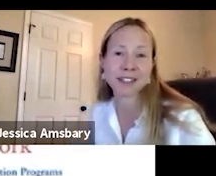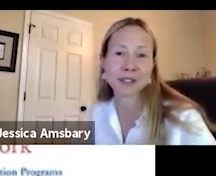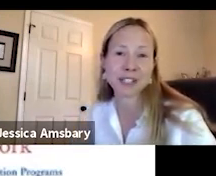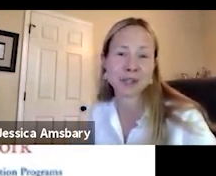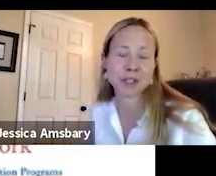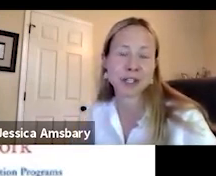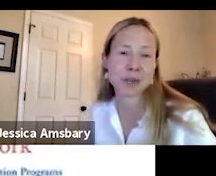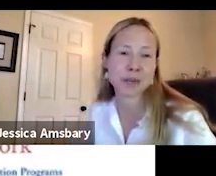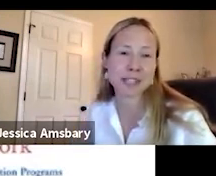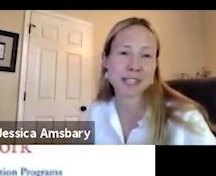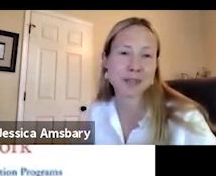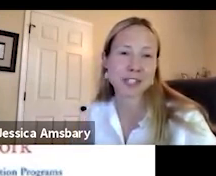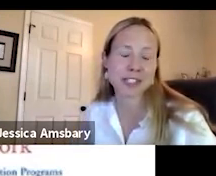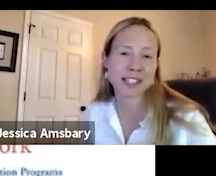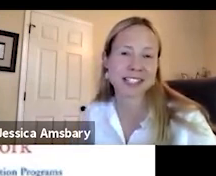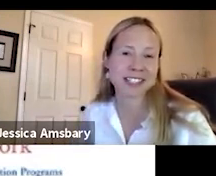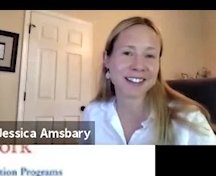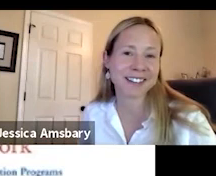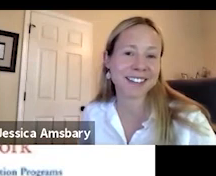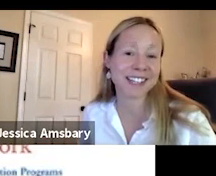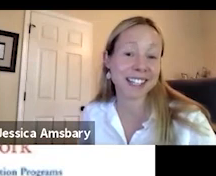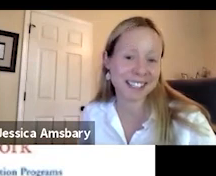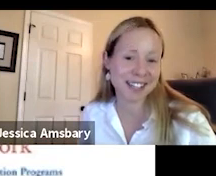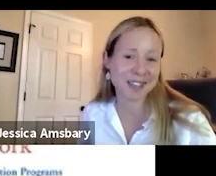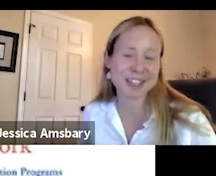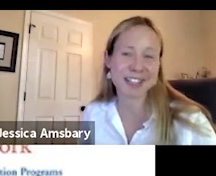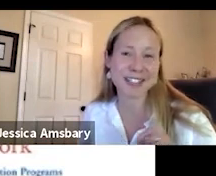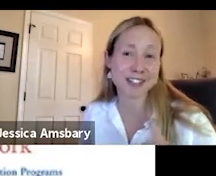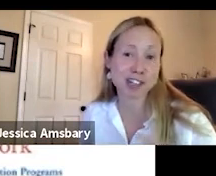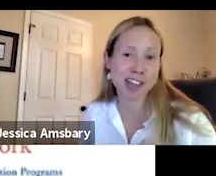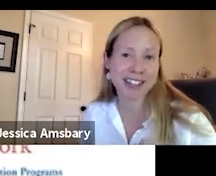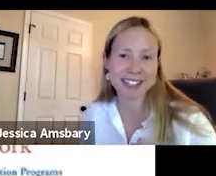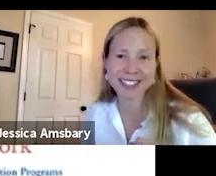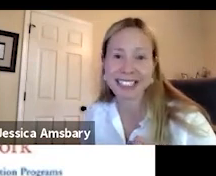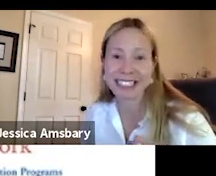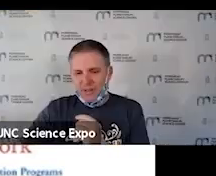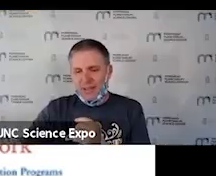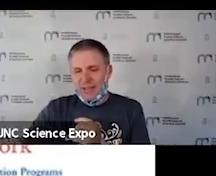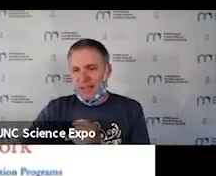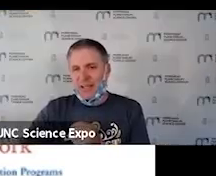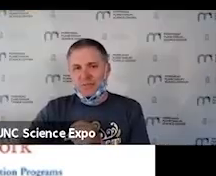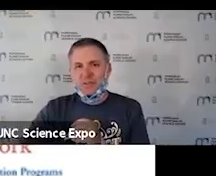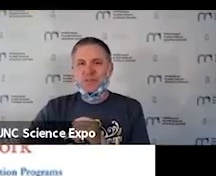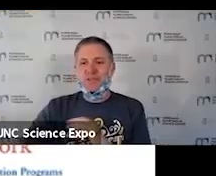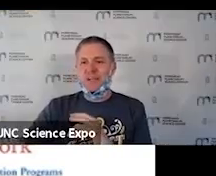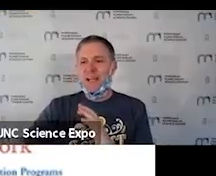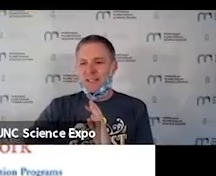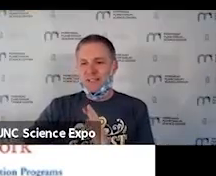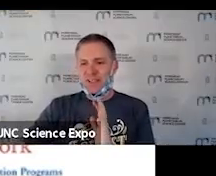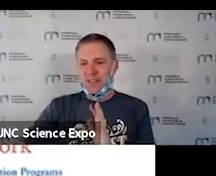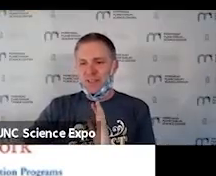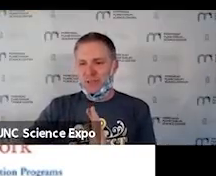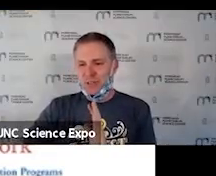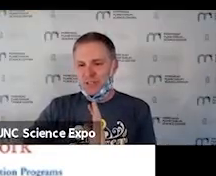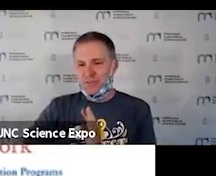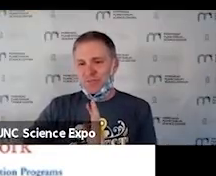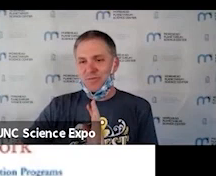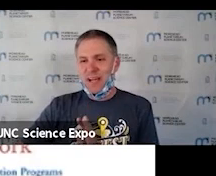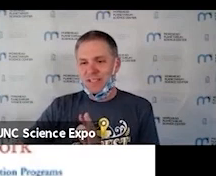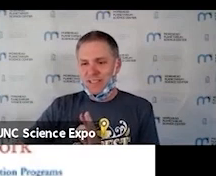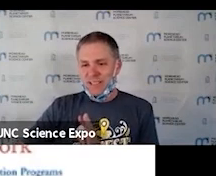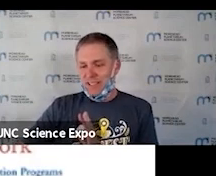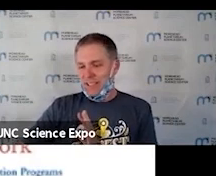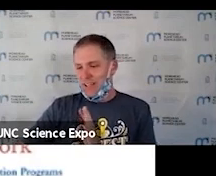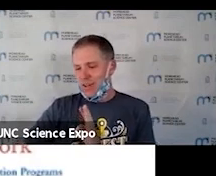get it. You can get to it on our website, which is linked on the handout that is in the chat. Yeah, I'm so sorry. I hate to cut things short. This has